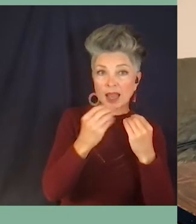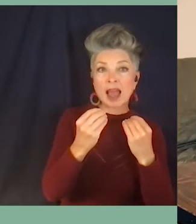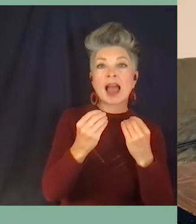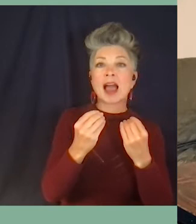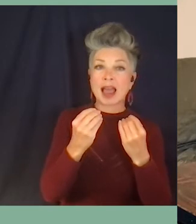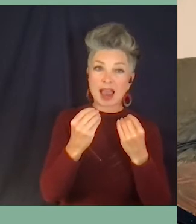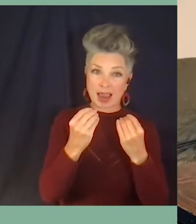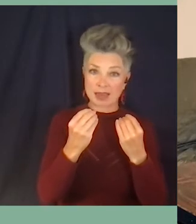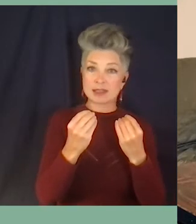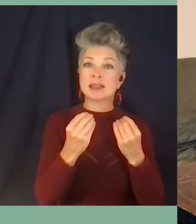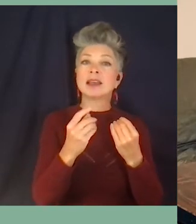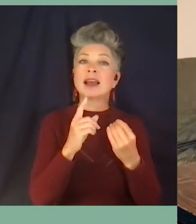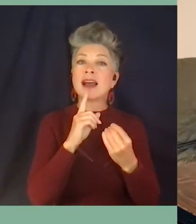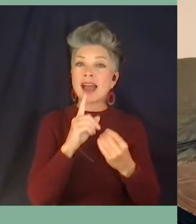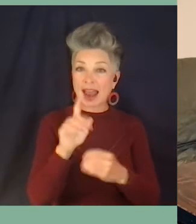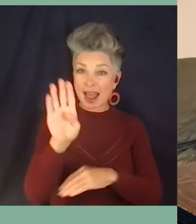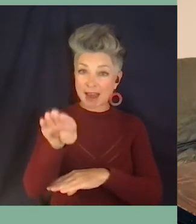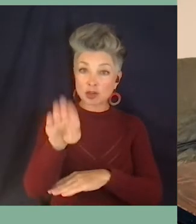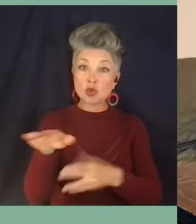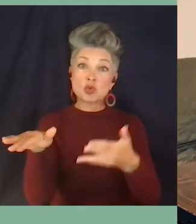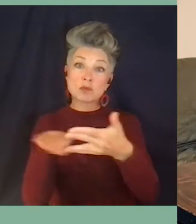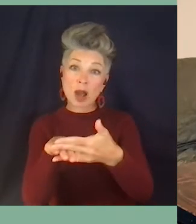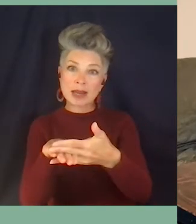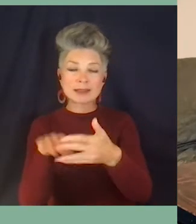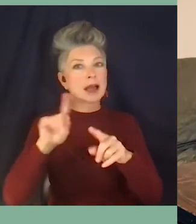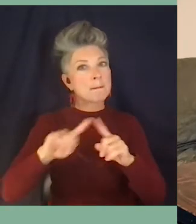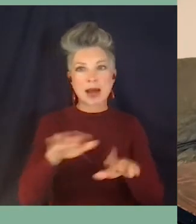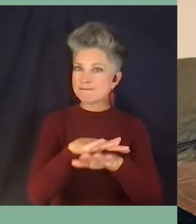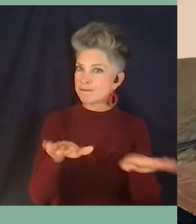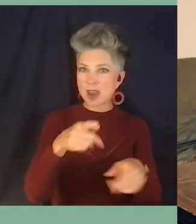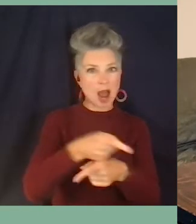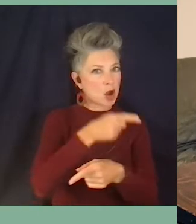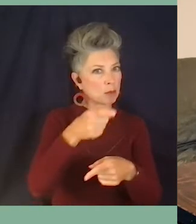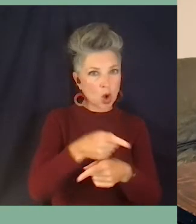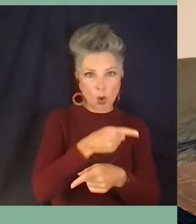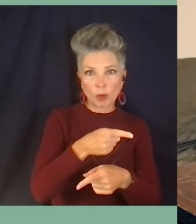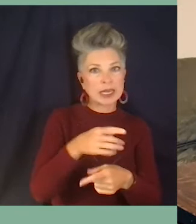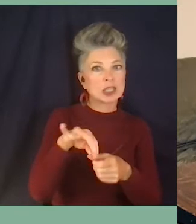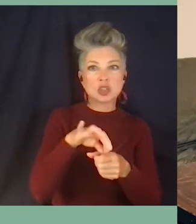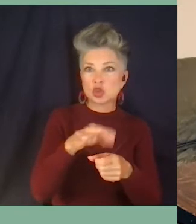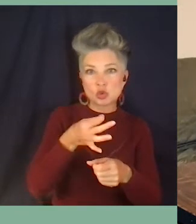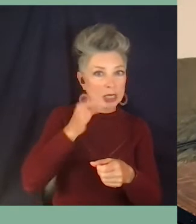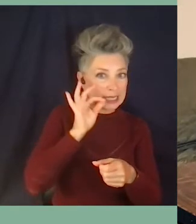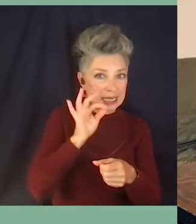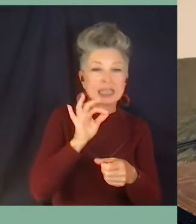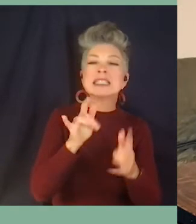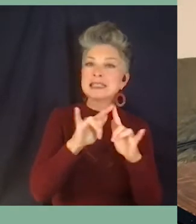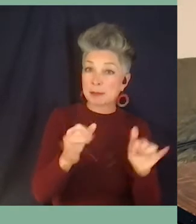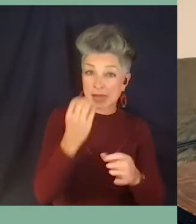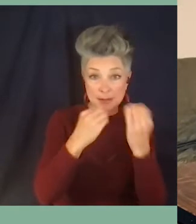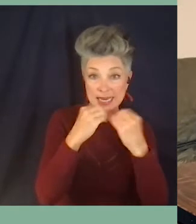during mid-afternoon breaks, but it's not considered appropriate to drink with a